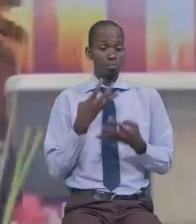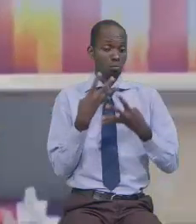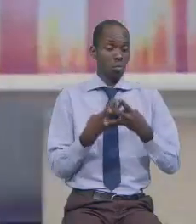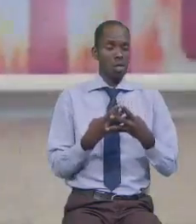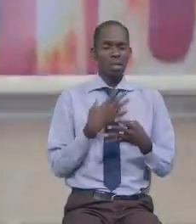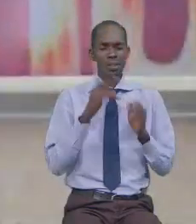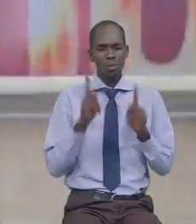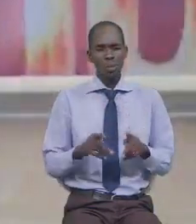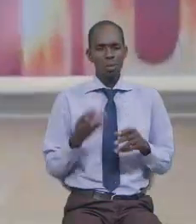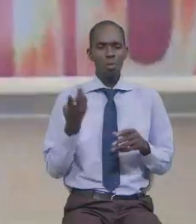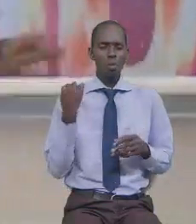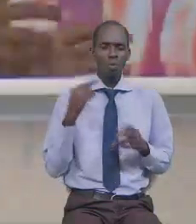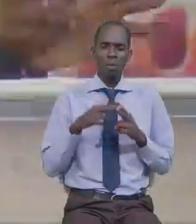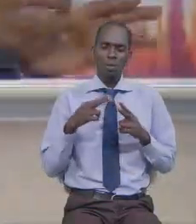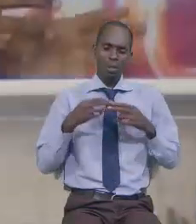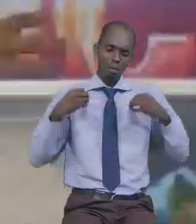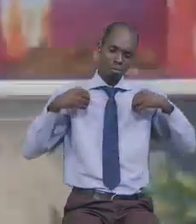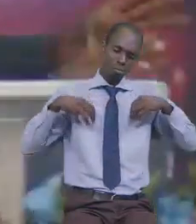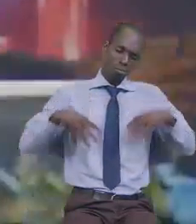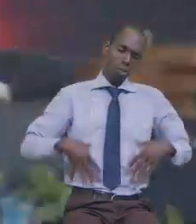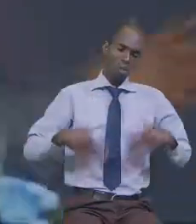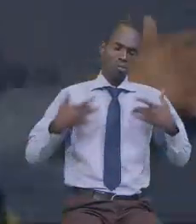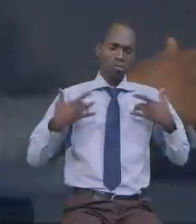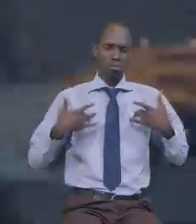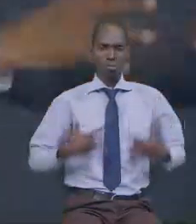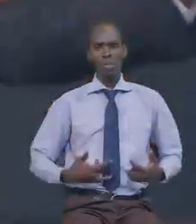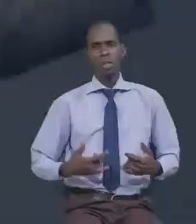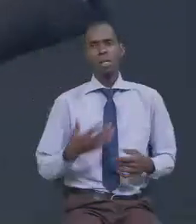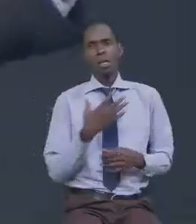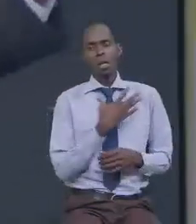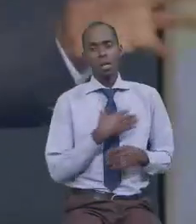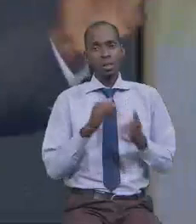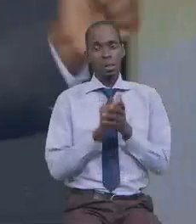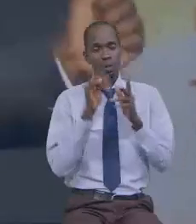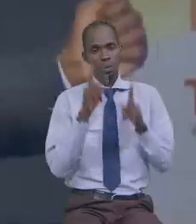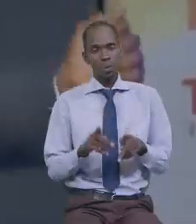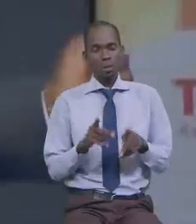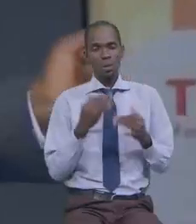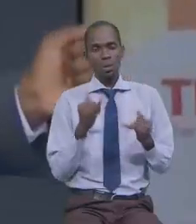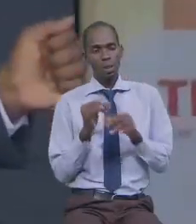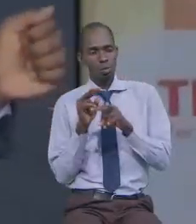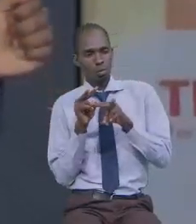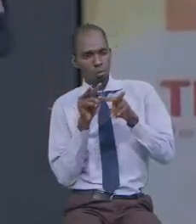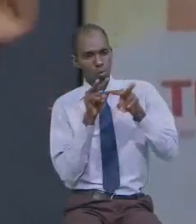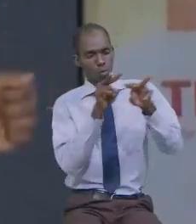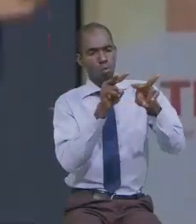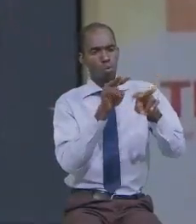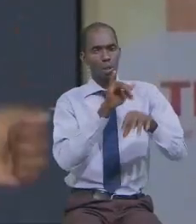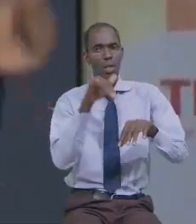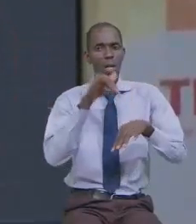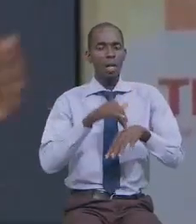he turns his back and he's facing the wall. He's holding